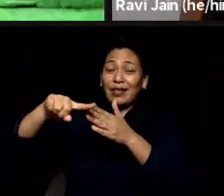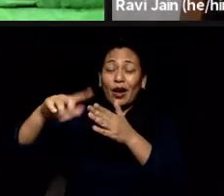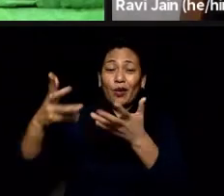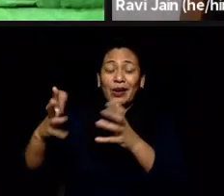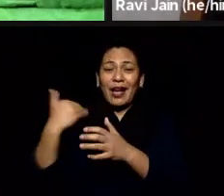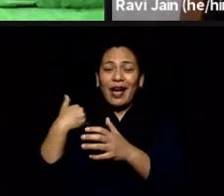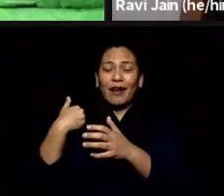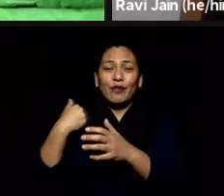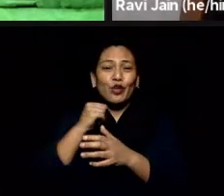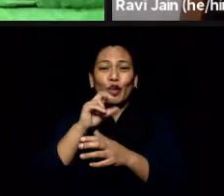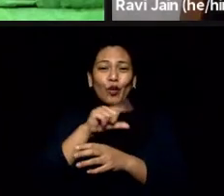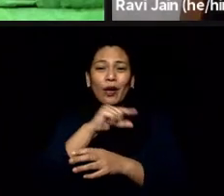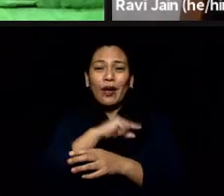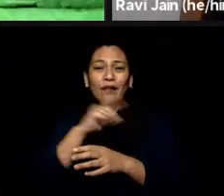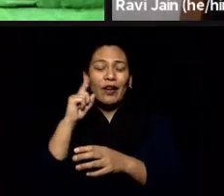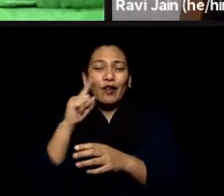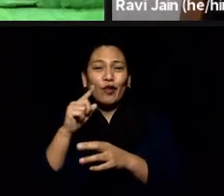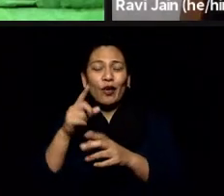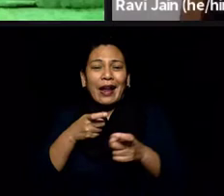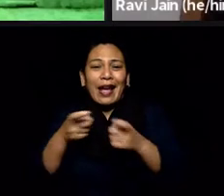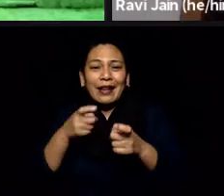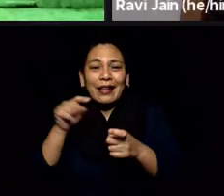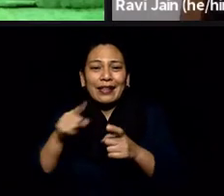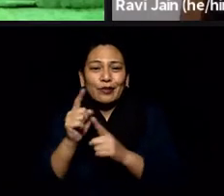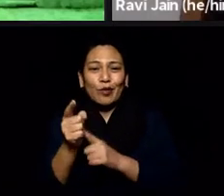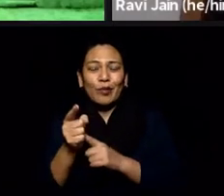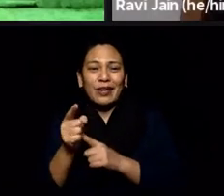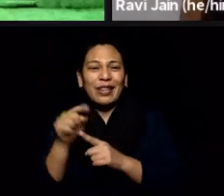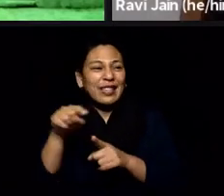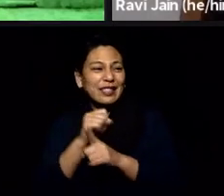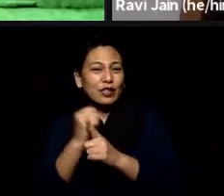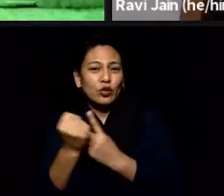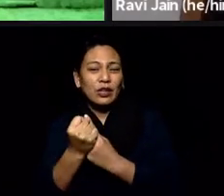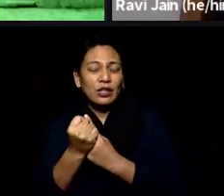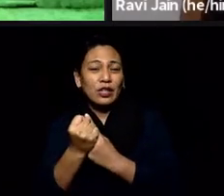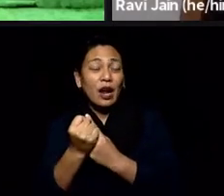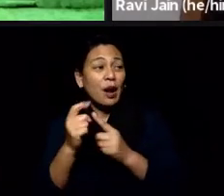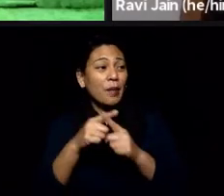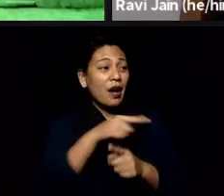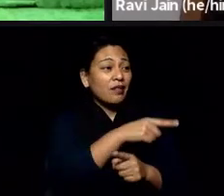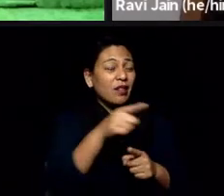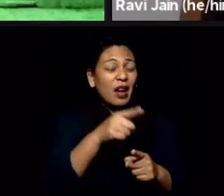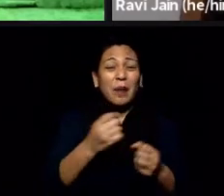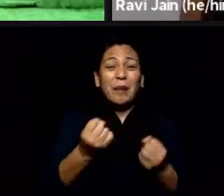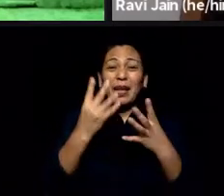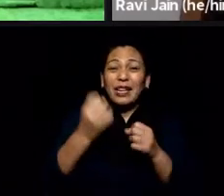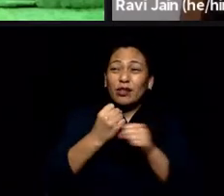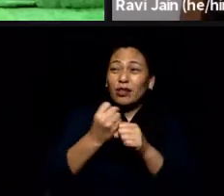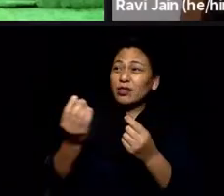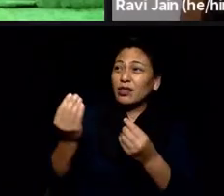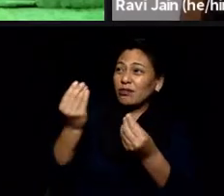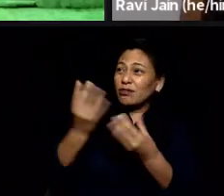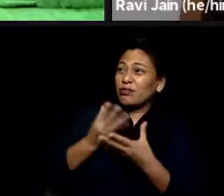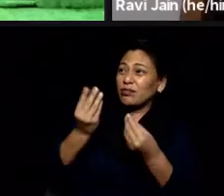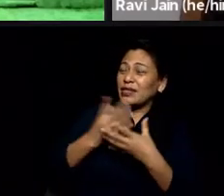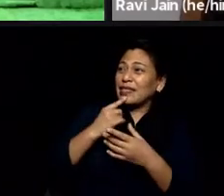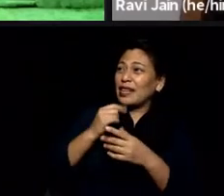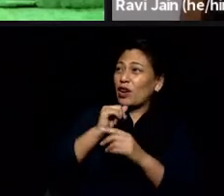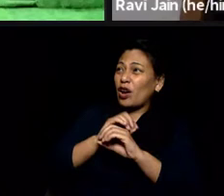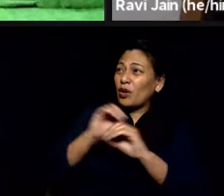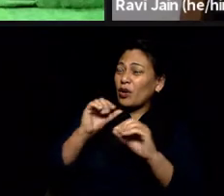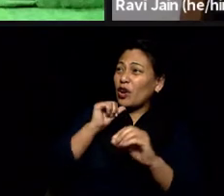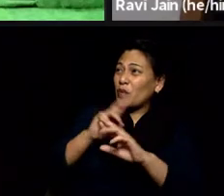how actually for years we've been told we're not qualified for these jobs, even though we definitely are. But for this